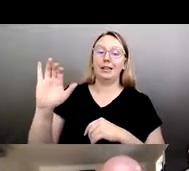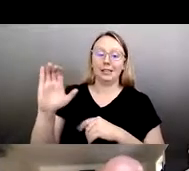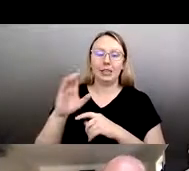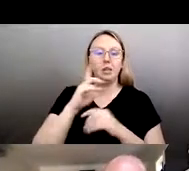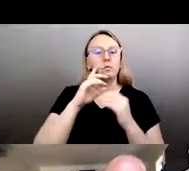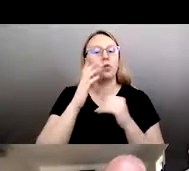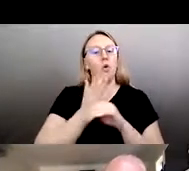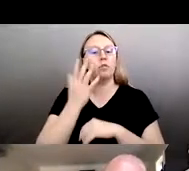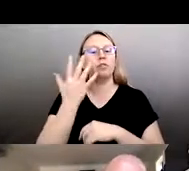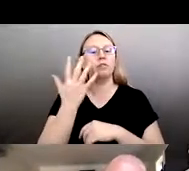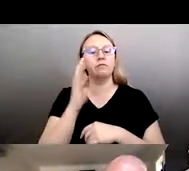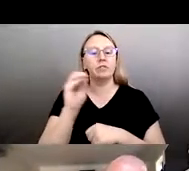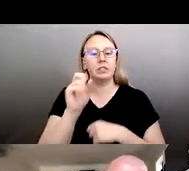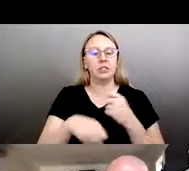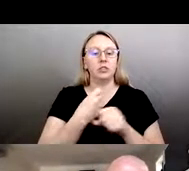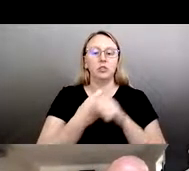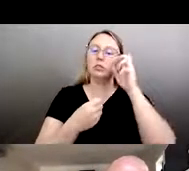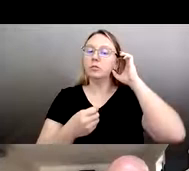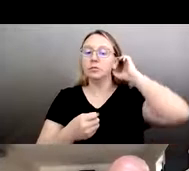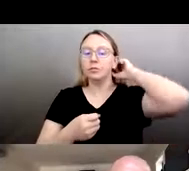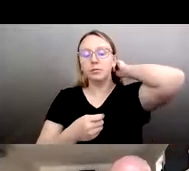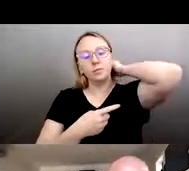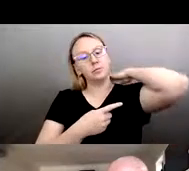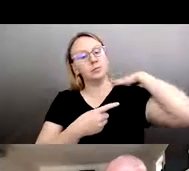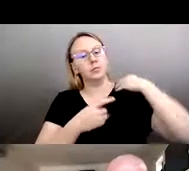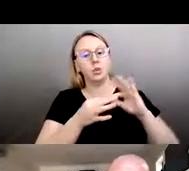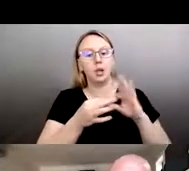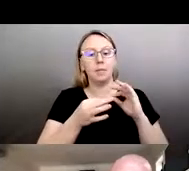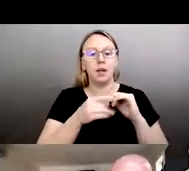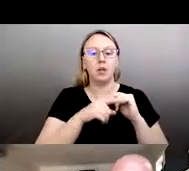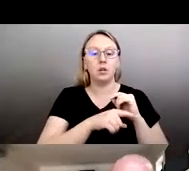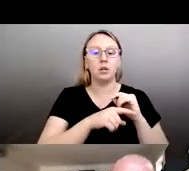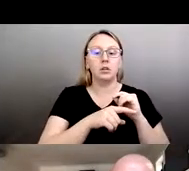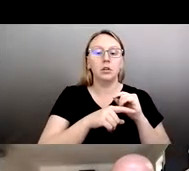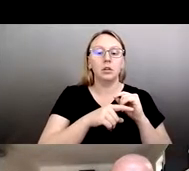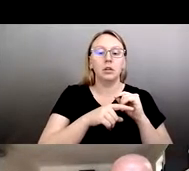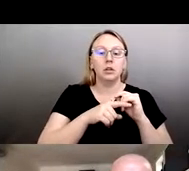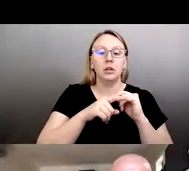the second major influence on his art and life, only second to George Veranda.